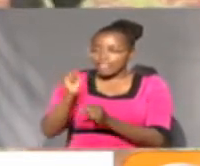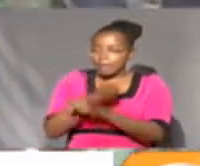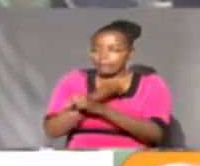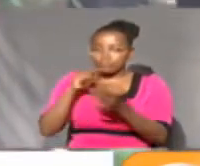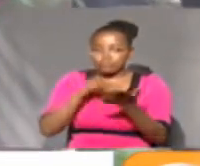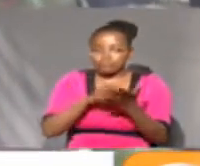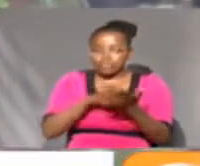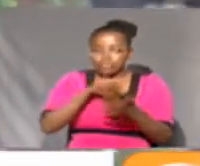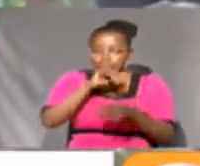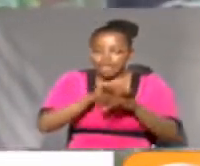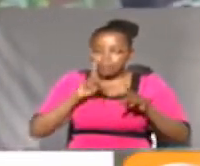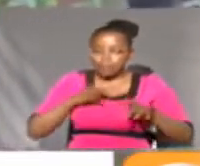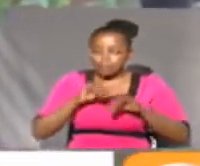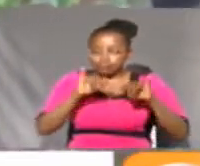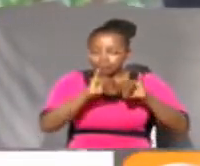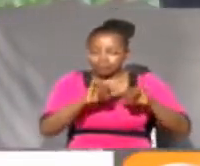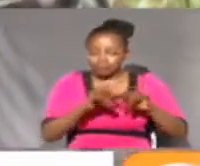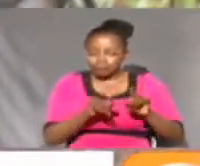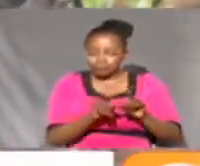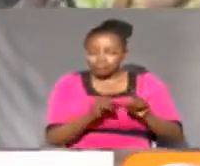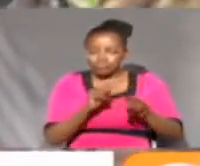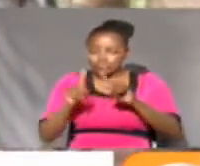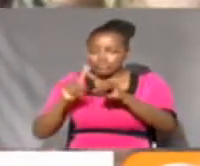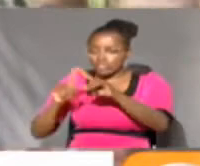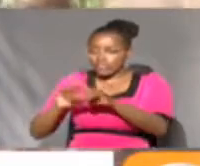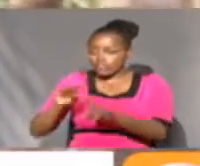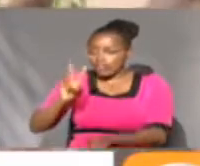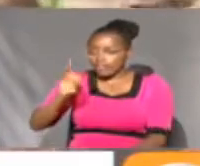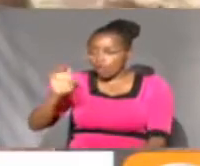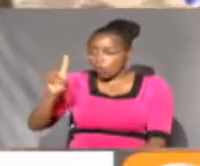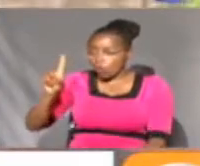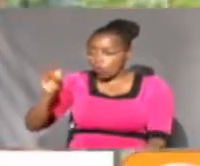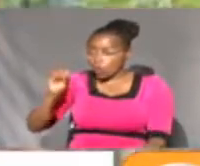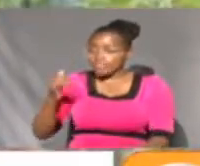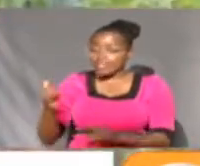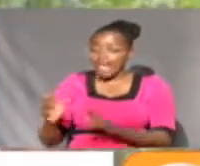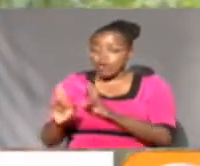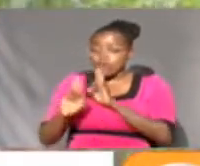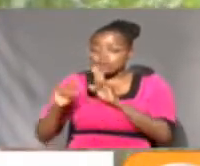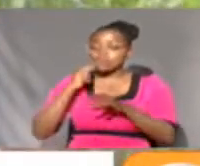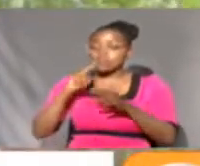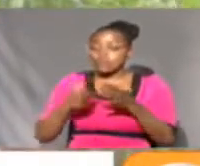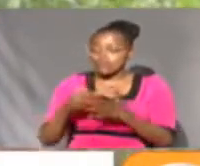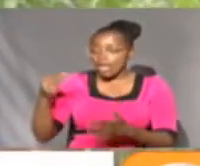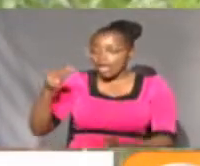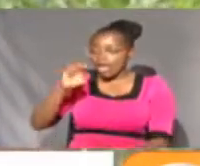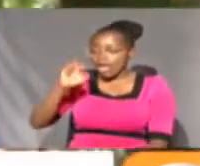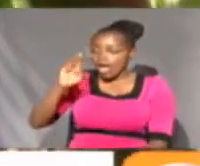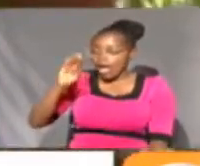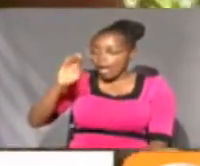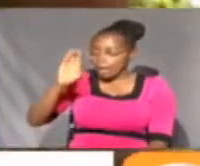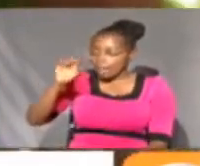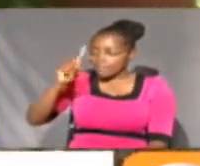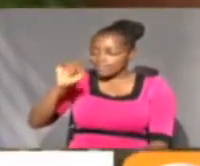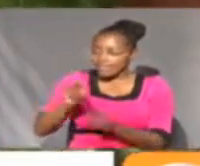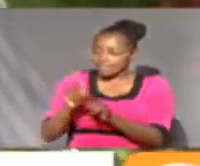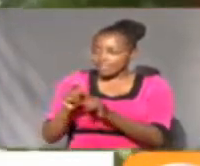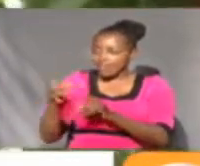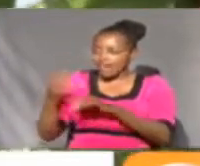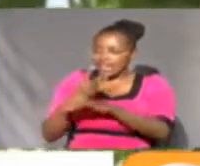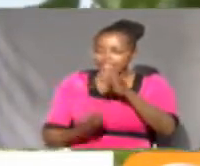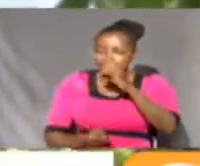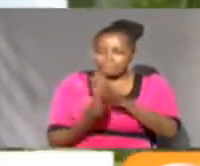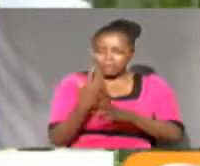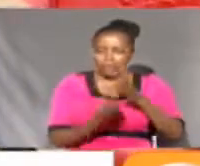hire laborers to clear their land of various types of weeds. Reports now linking the popular herbicide to cancer at a time when there are rising